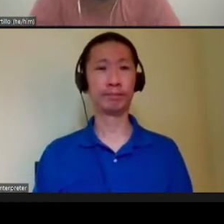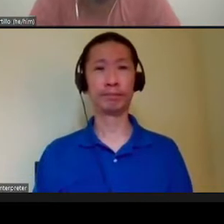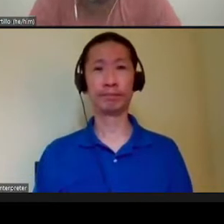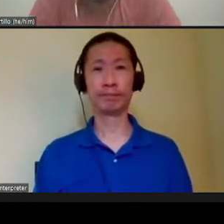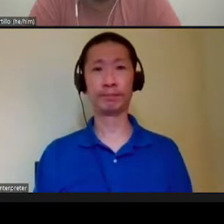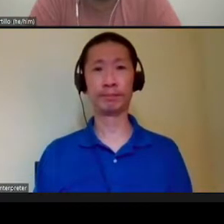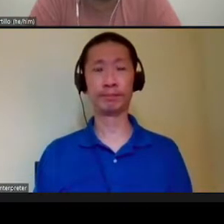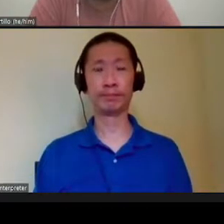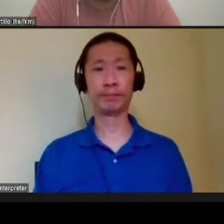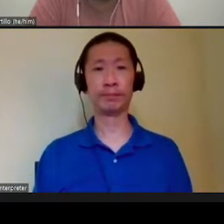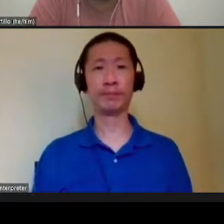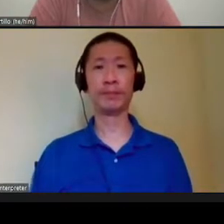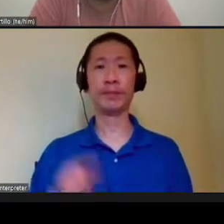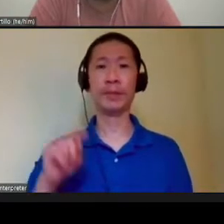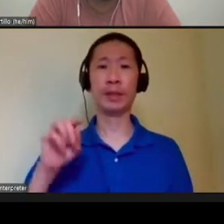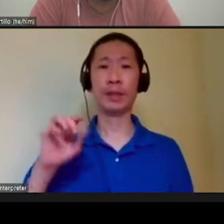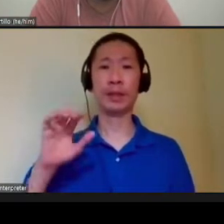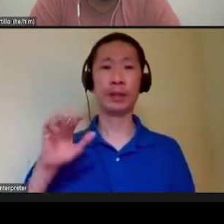Portia, do you have anything to